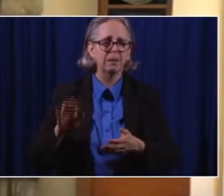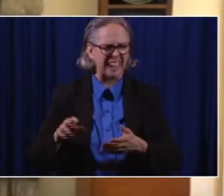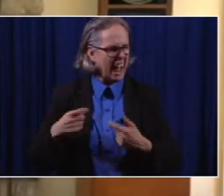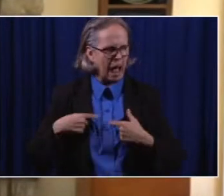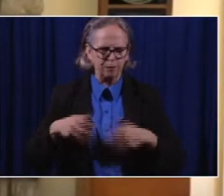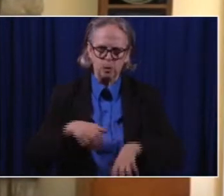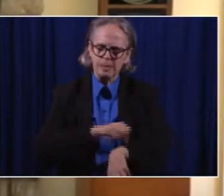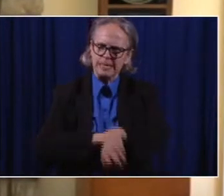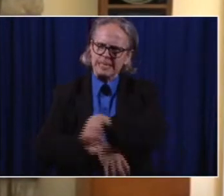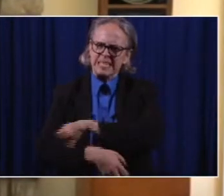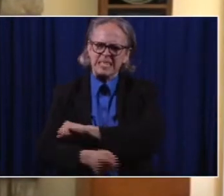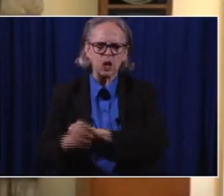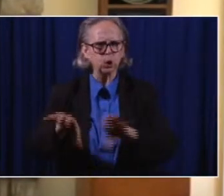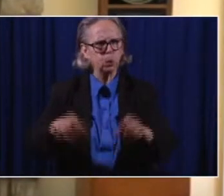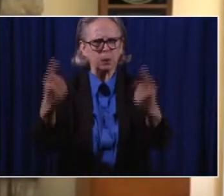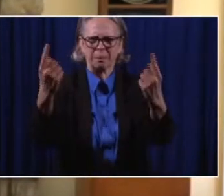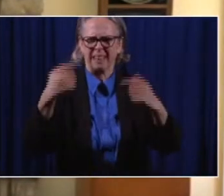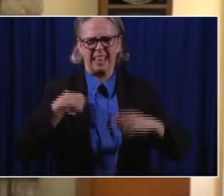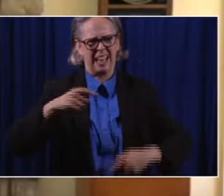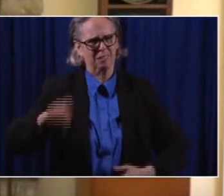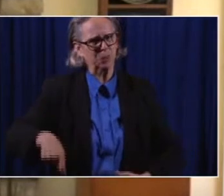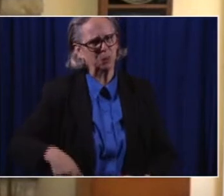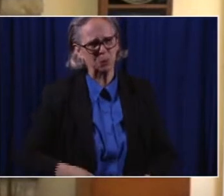talked about yesterday,